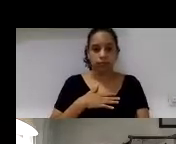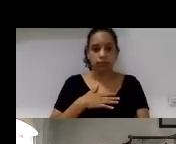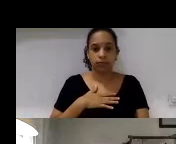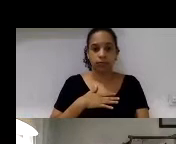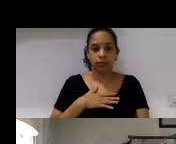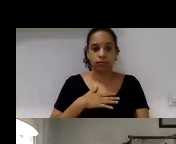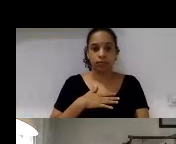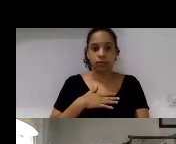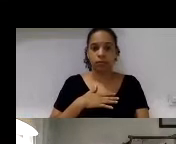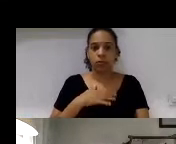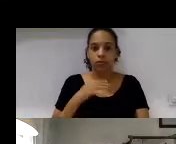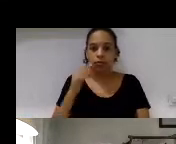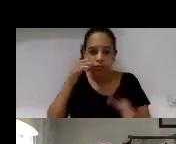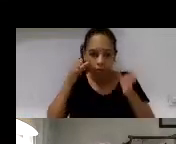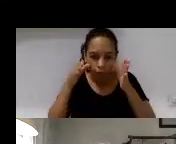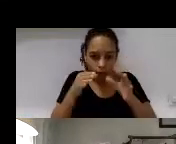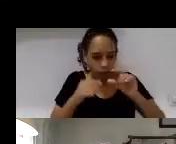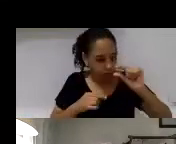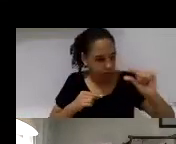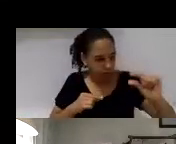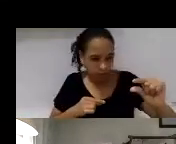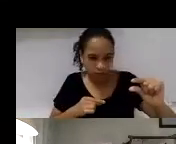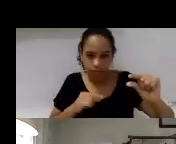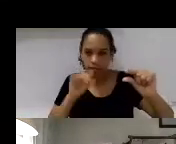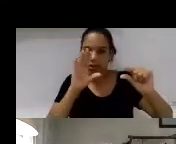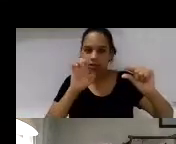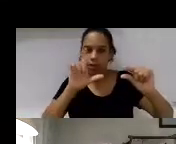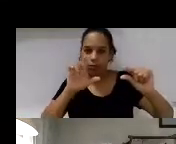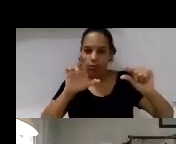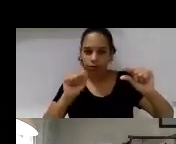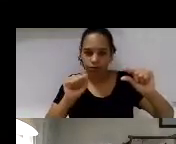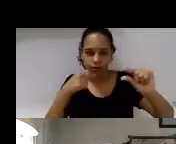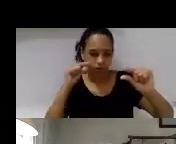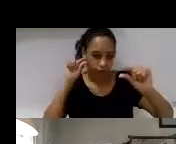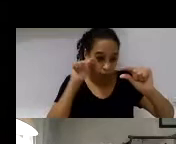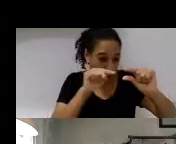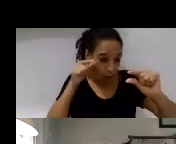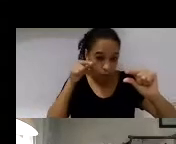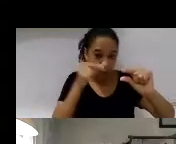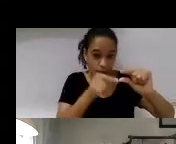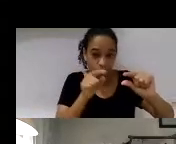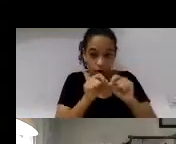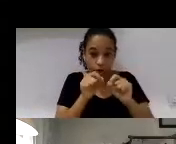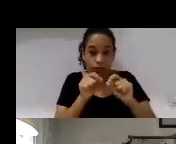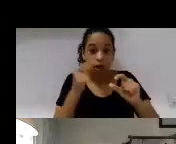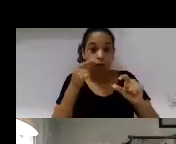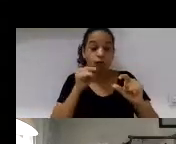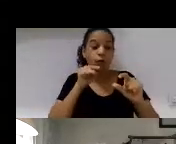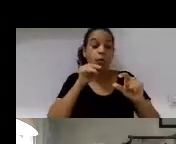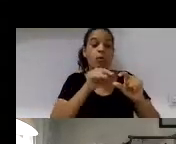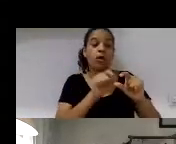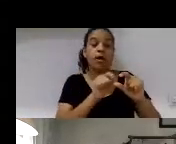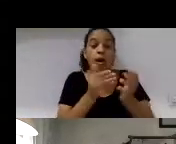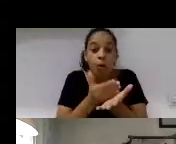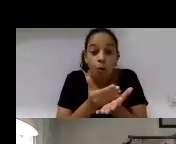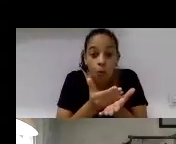makes sense of the formation of this first concrete simple something. What problem was it solving? You